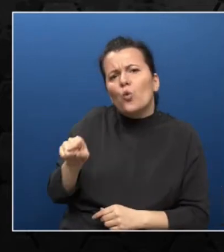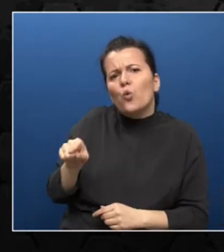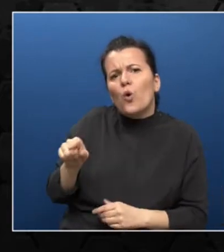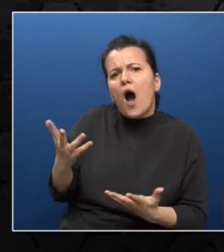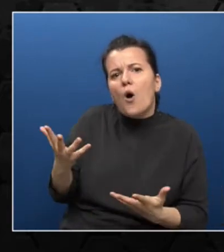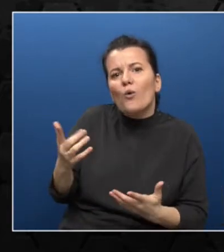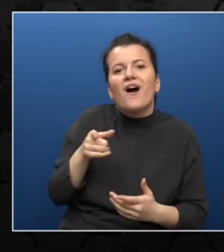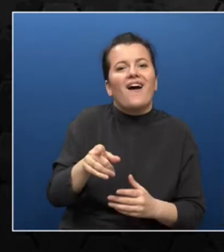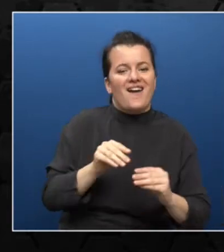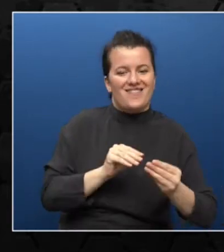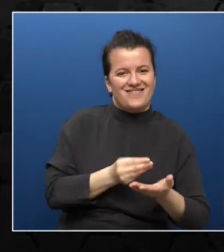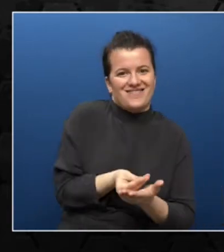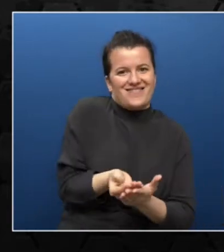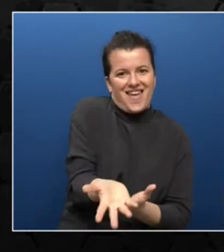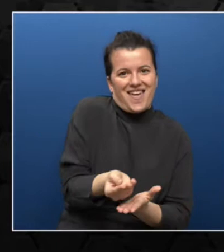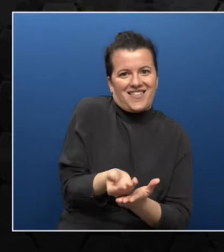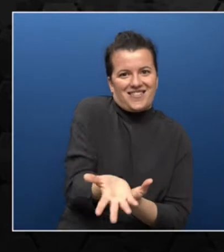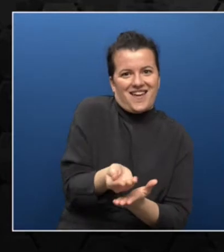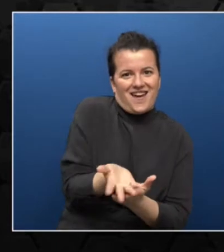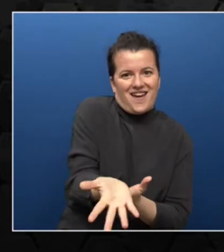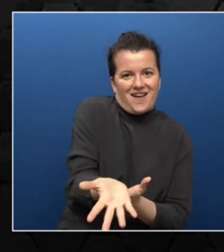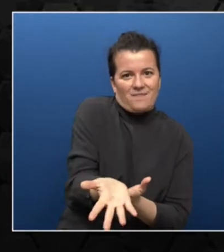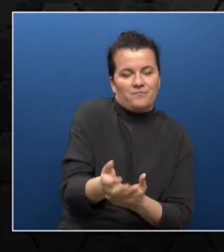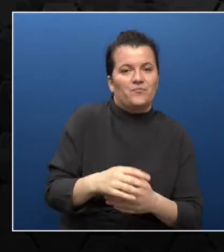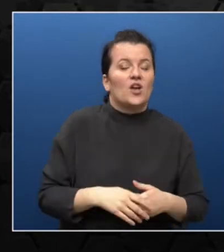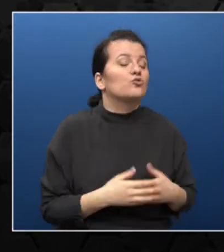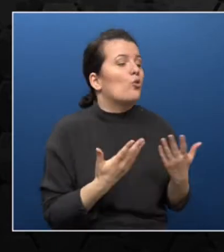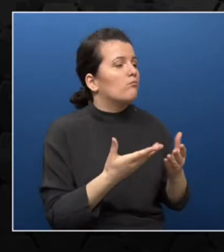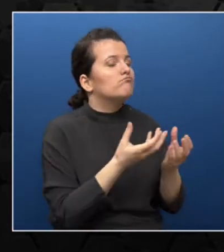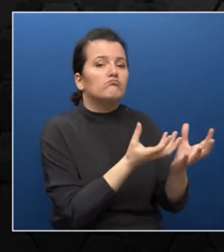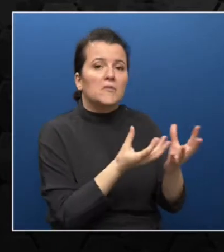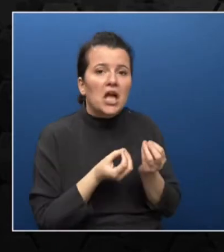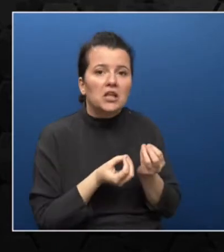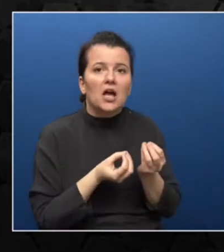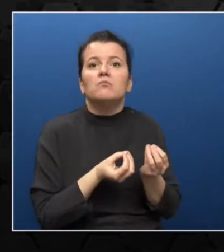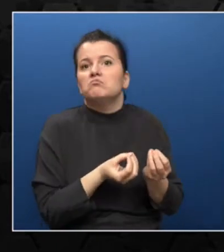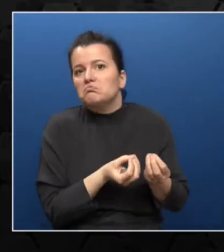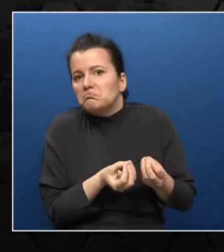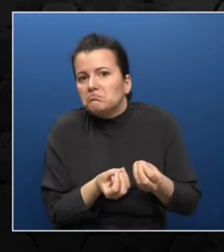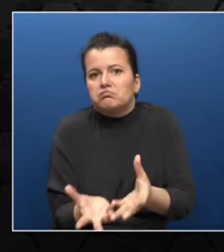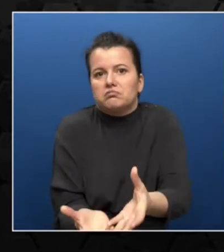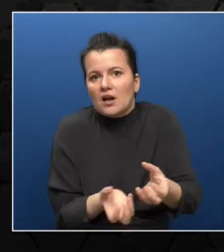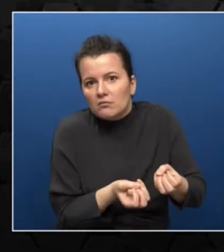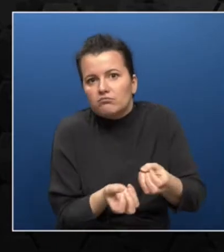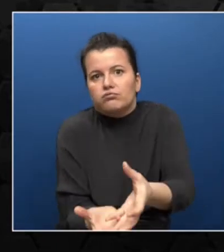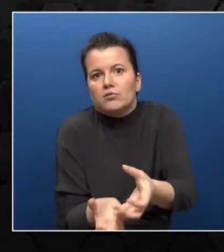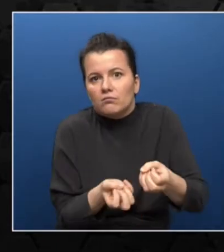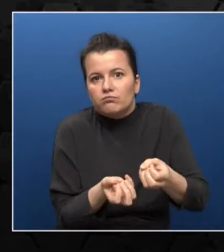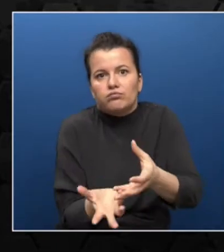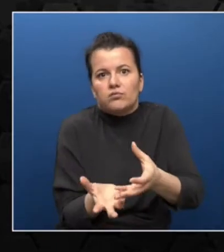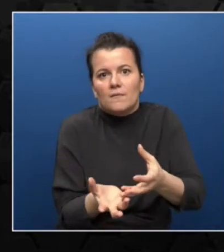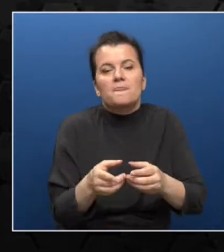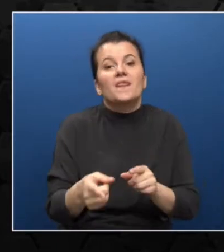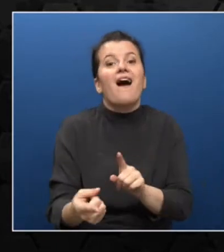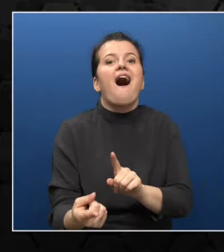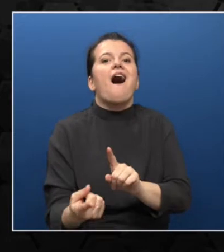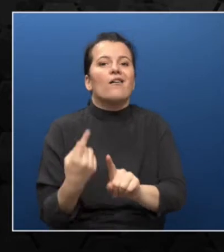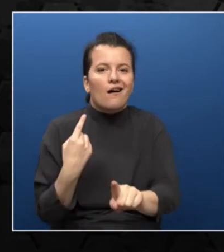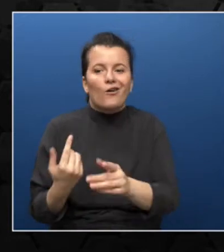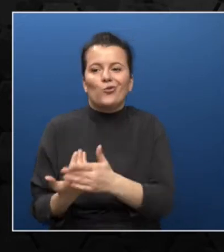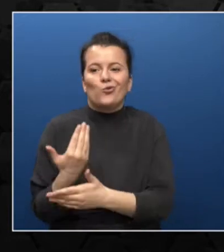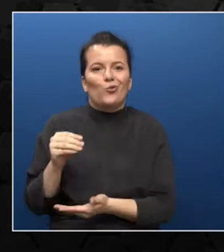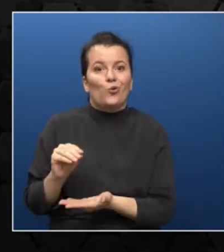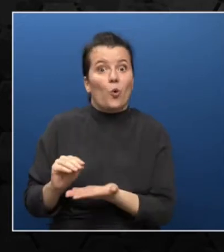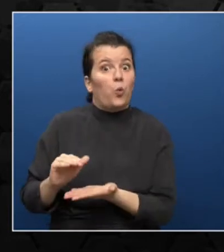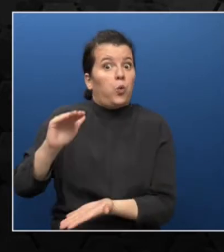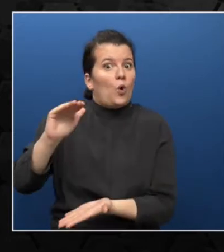that is already provided to you. And you can use this particular data to then, get answers for the new data. That's basically